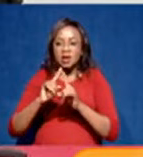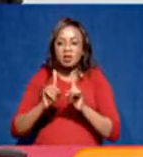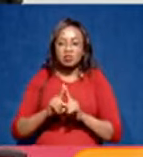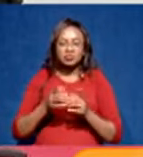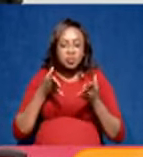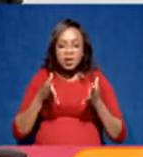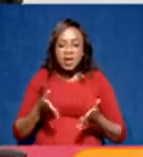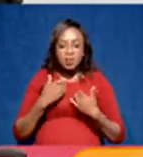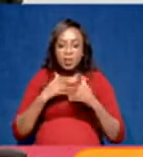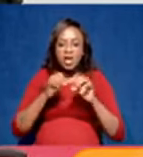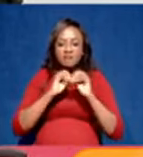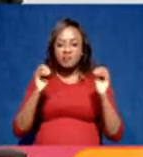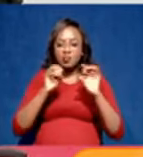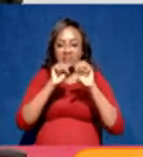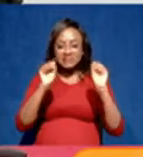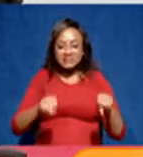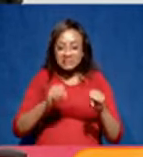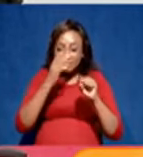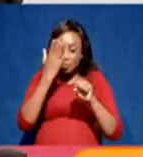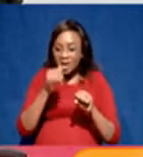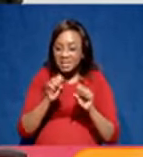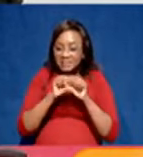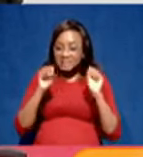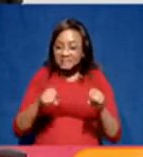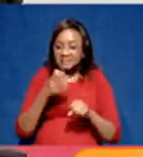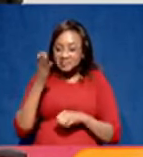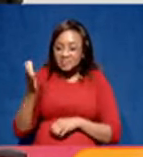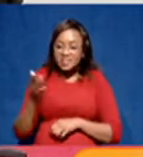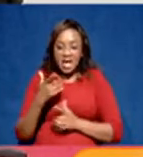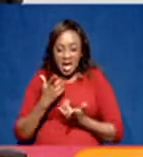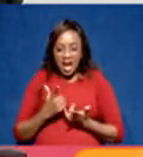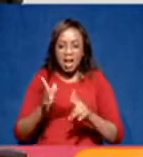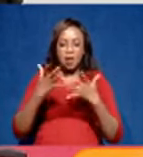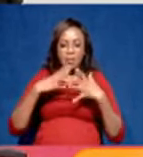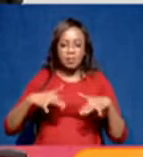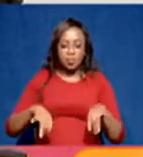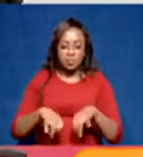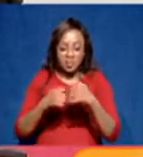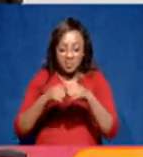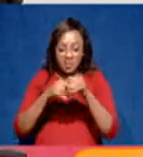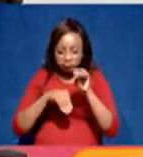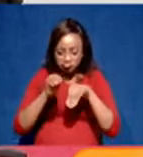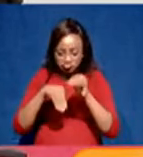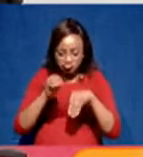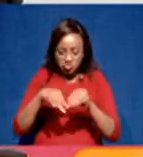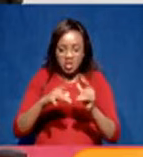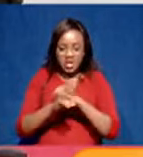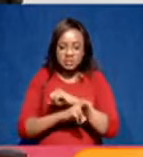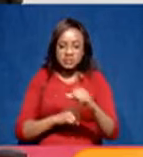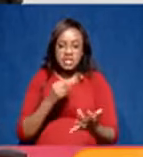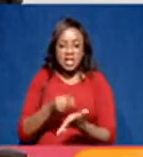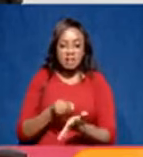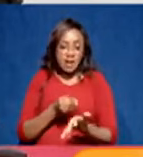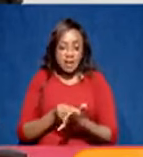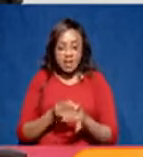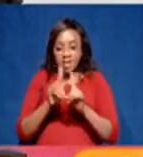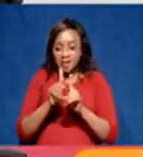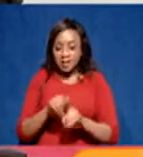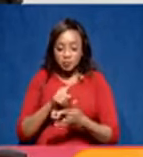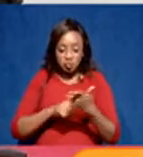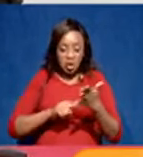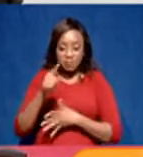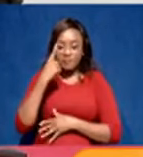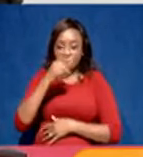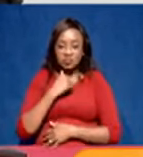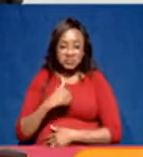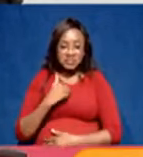at the moment. That the system that is there has allowed people to be able to manipulate it, to approve surgeries.